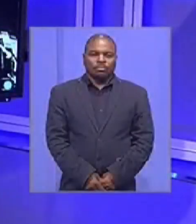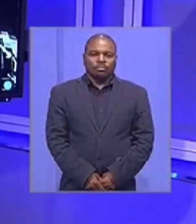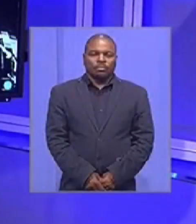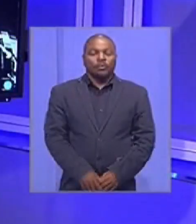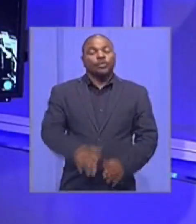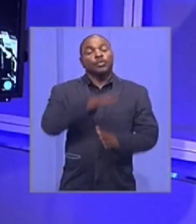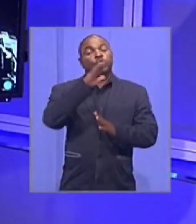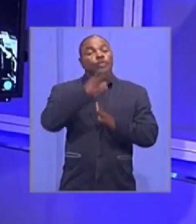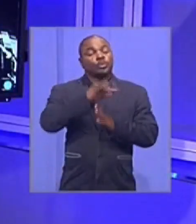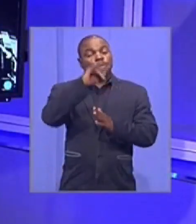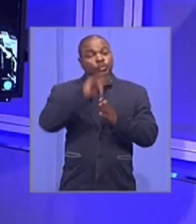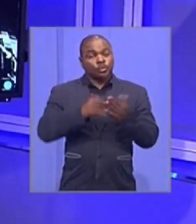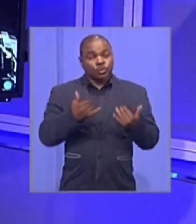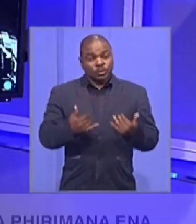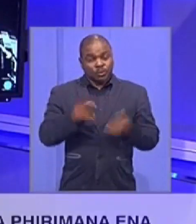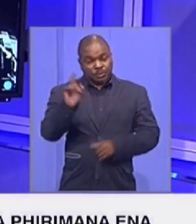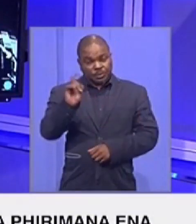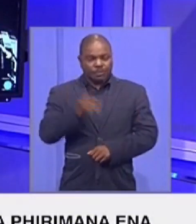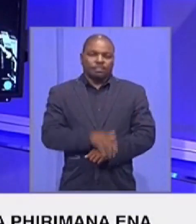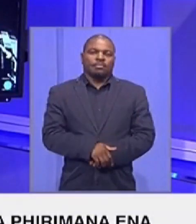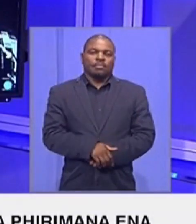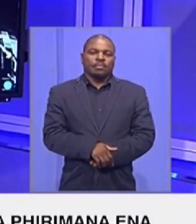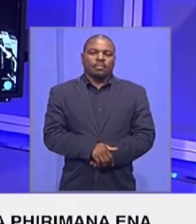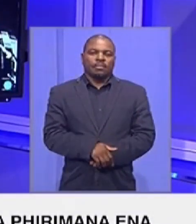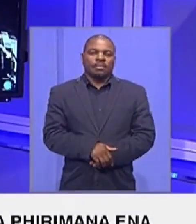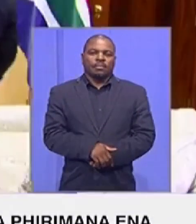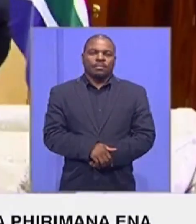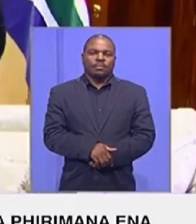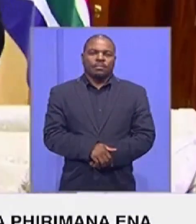Tse bileng ka sehloohong ditabeng tsa rona phirimaneng ena.